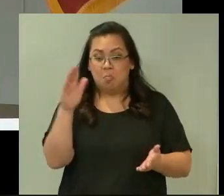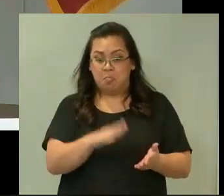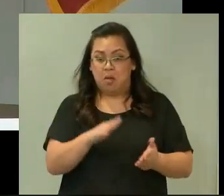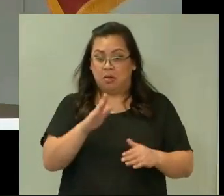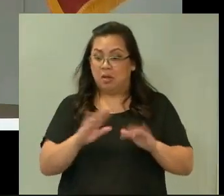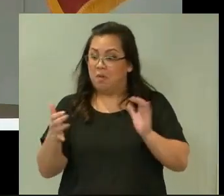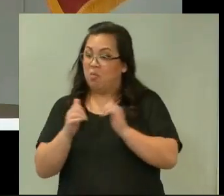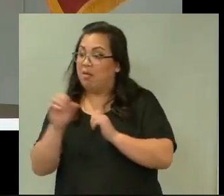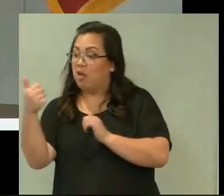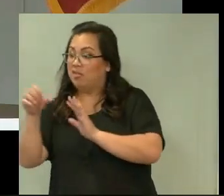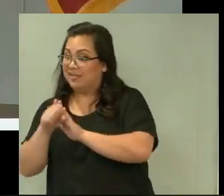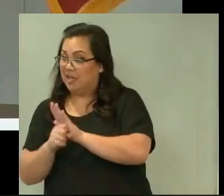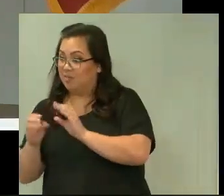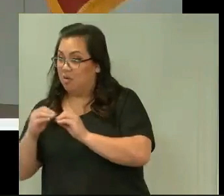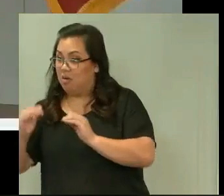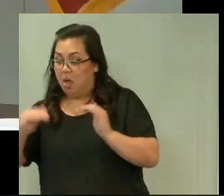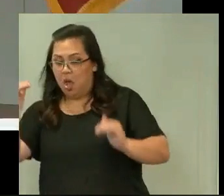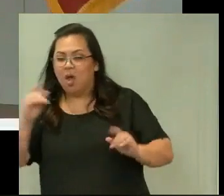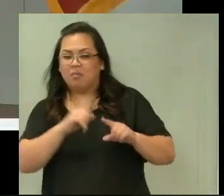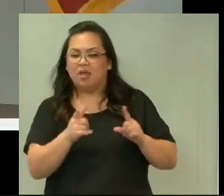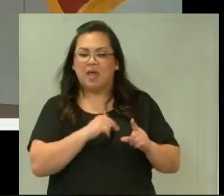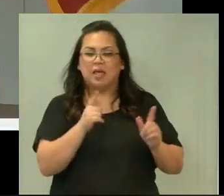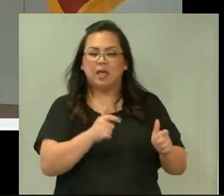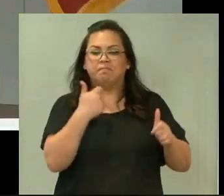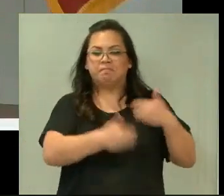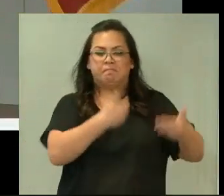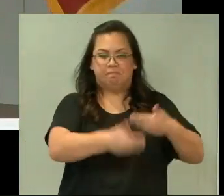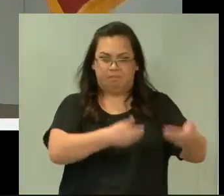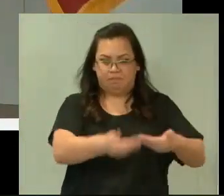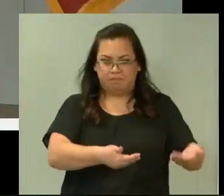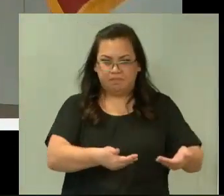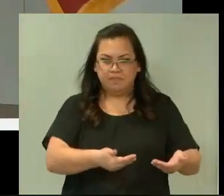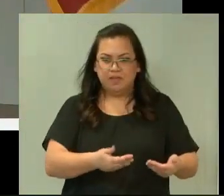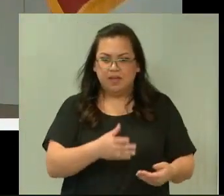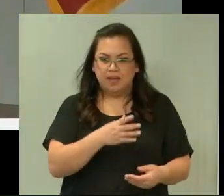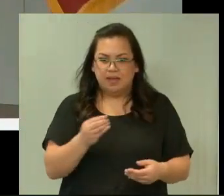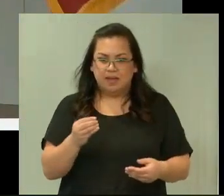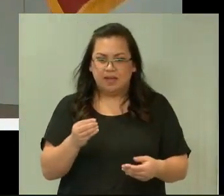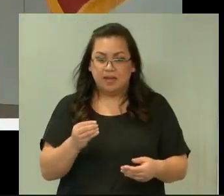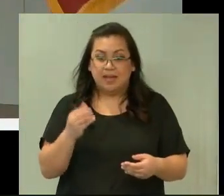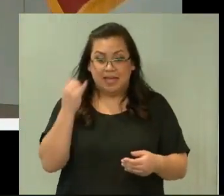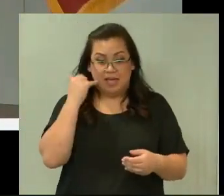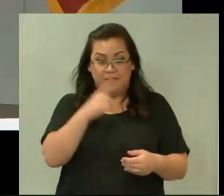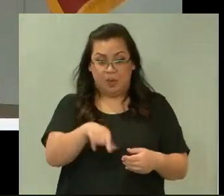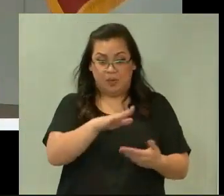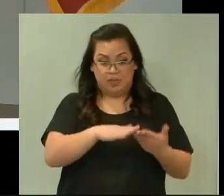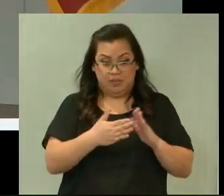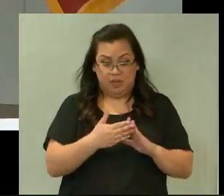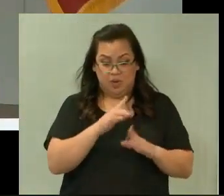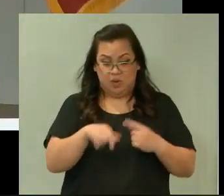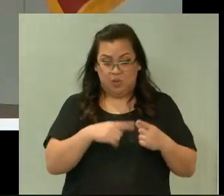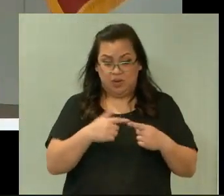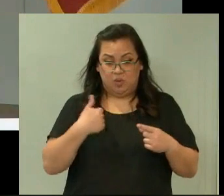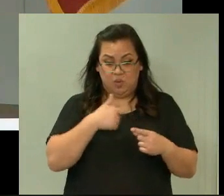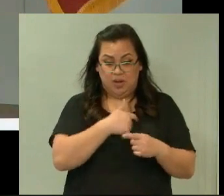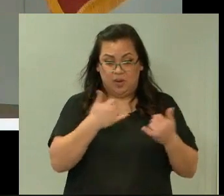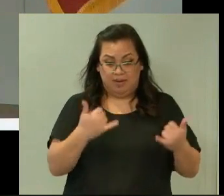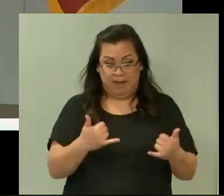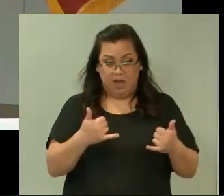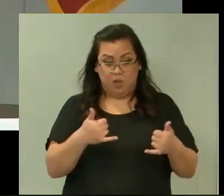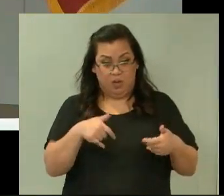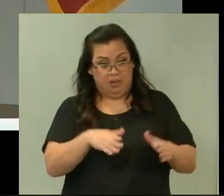statewide, so they can move on an accelerated fashion. And it's in those communities where we are now